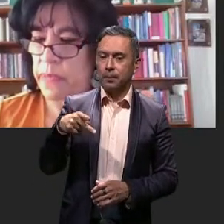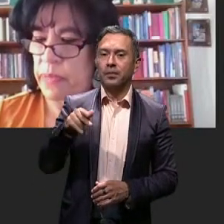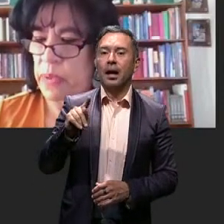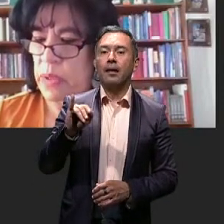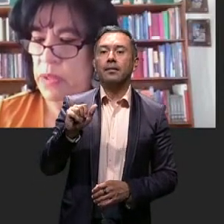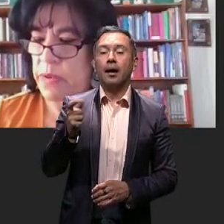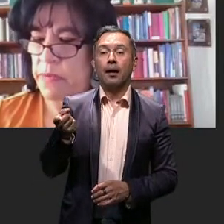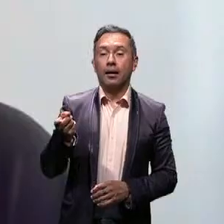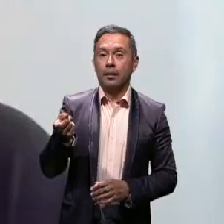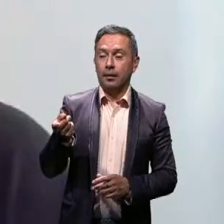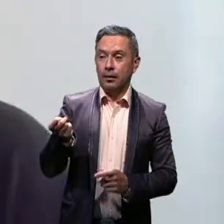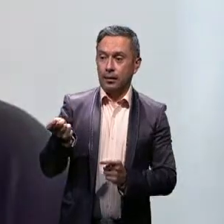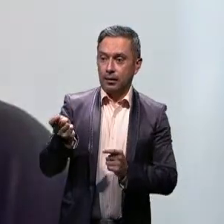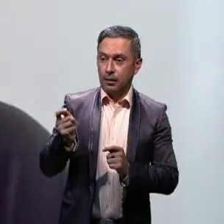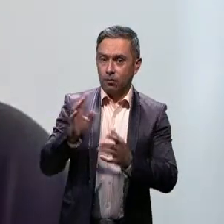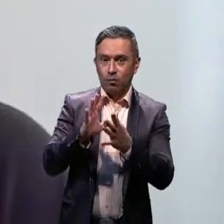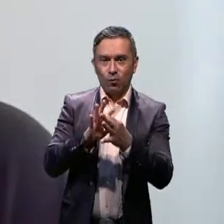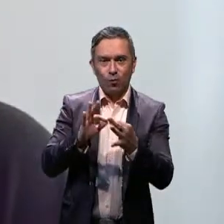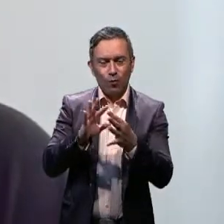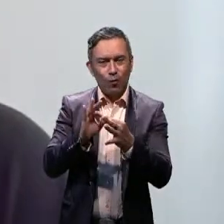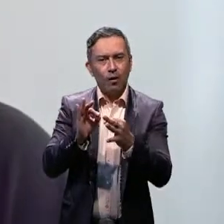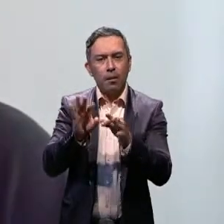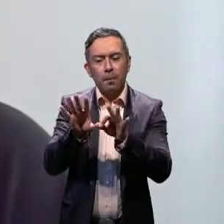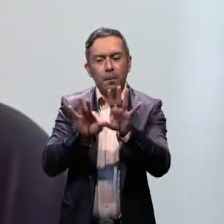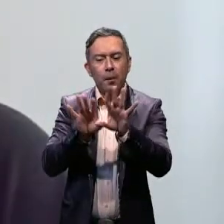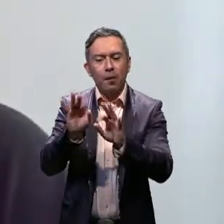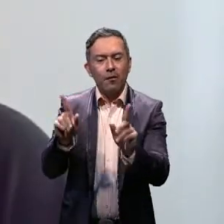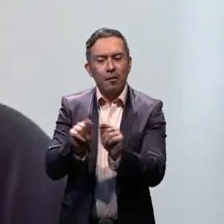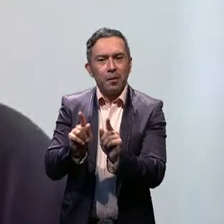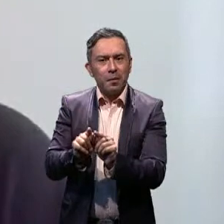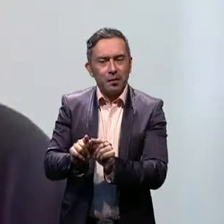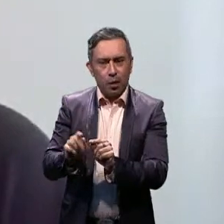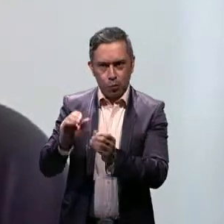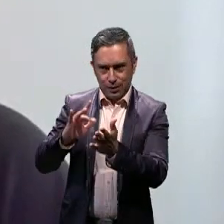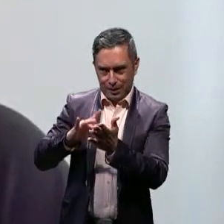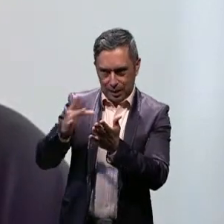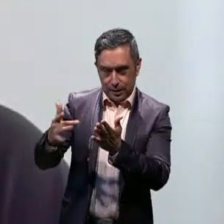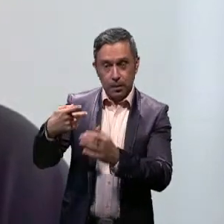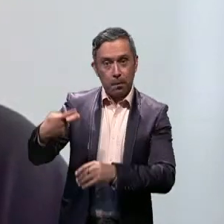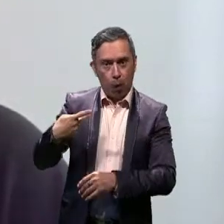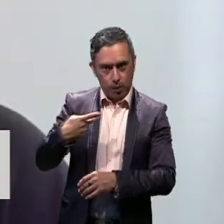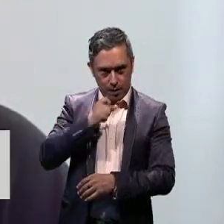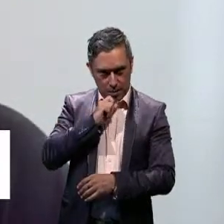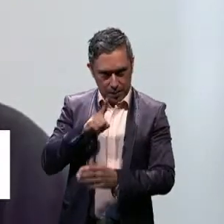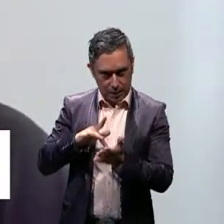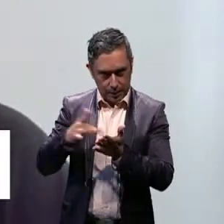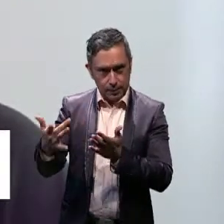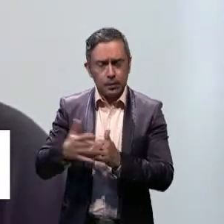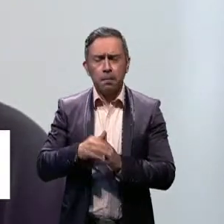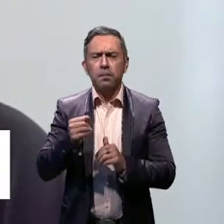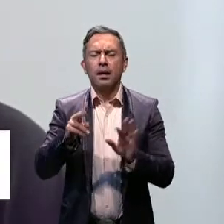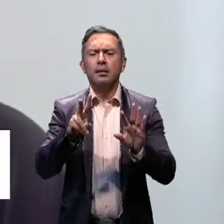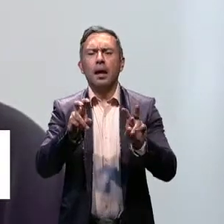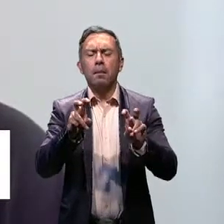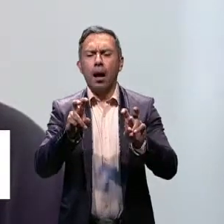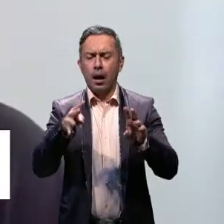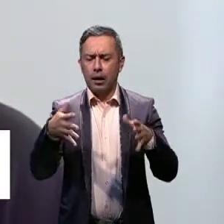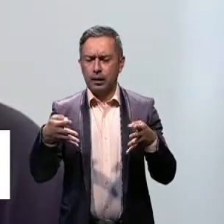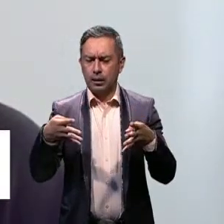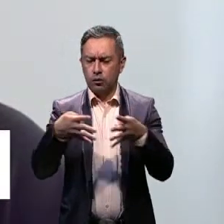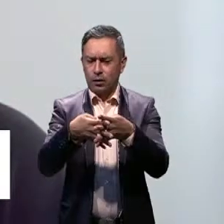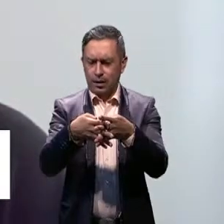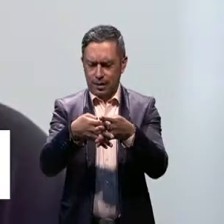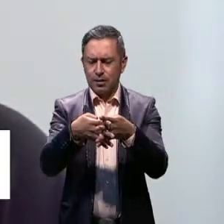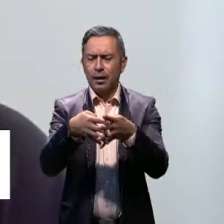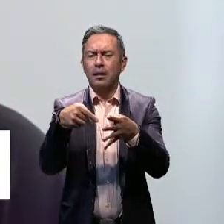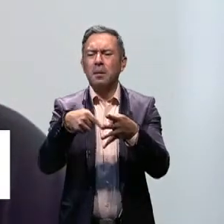Thank you very much, Katia, for the summary and for the question. If we talk about intersectionality, it's